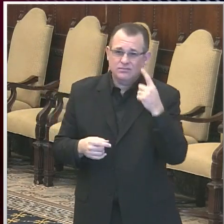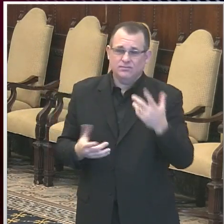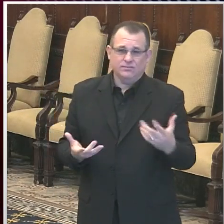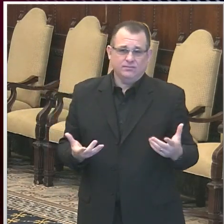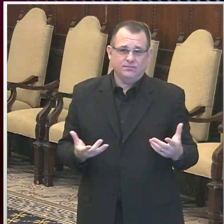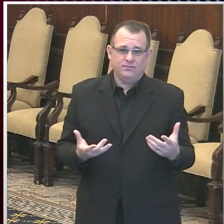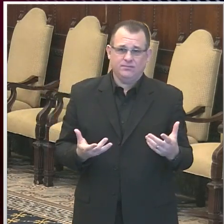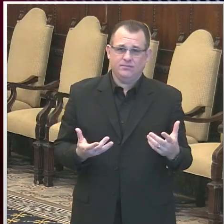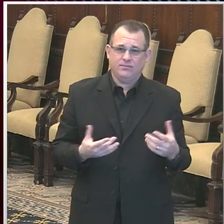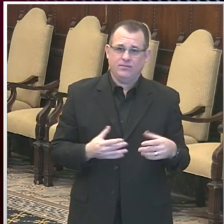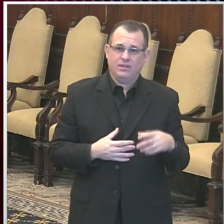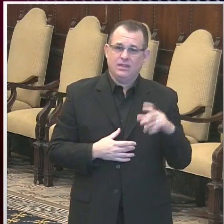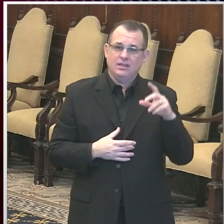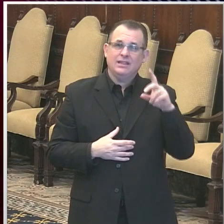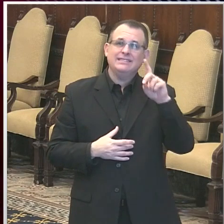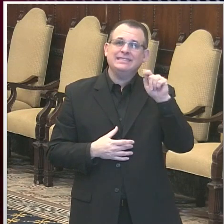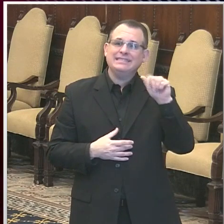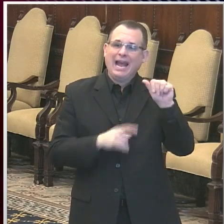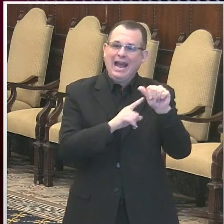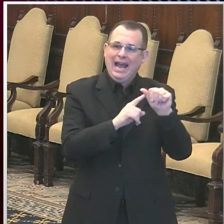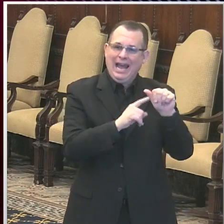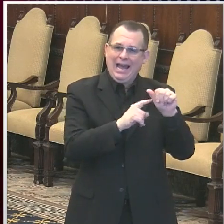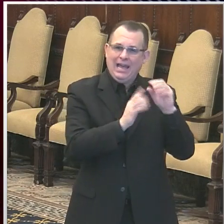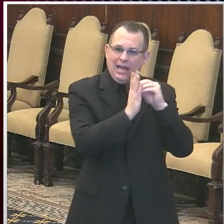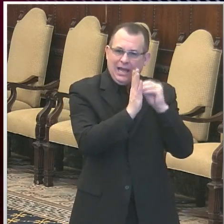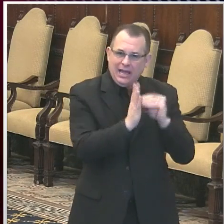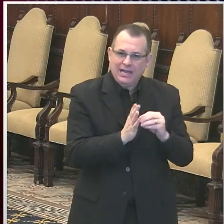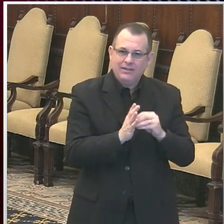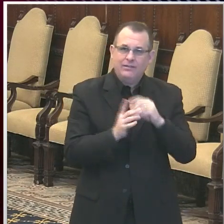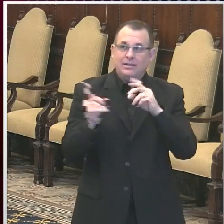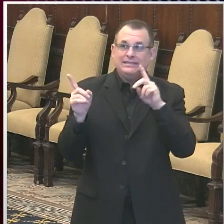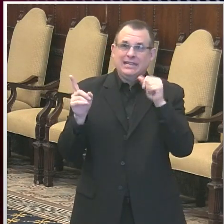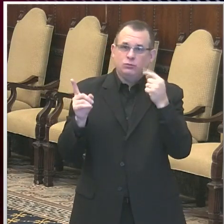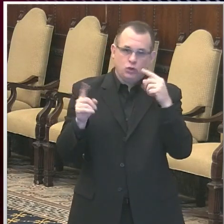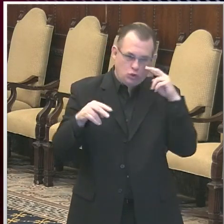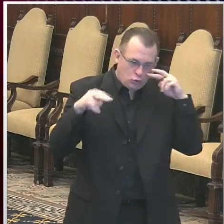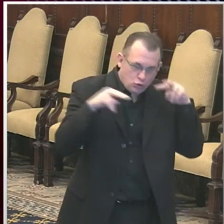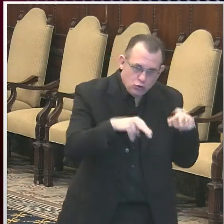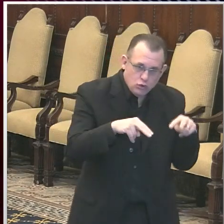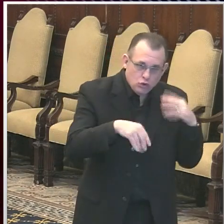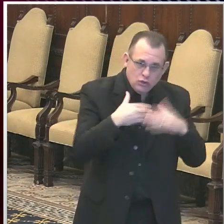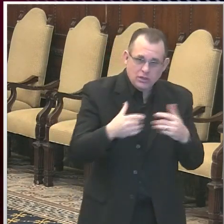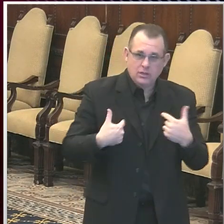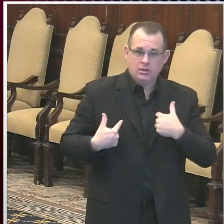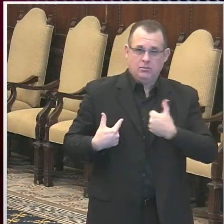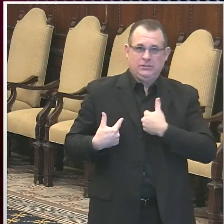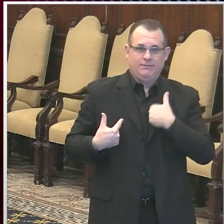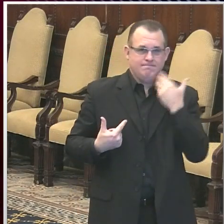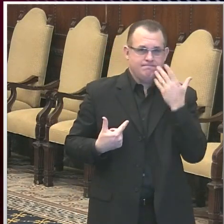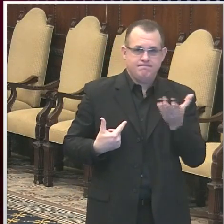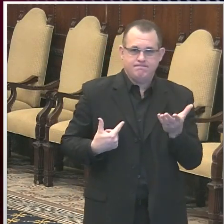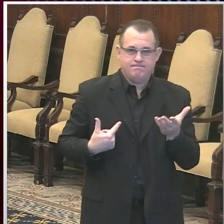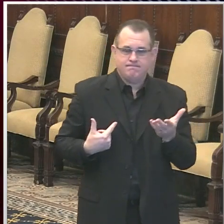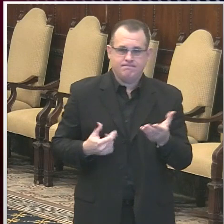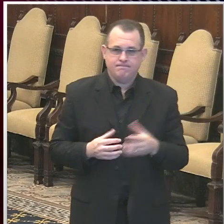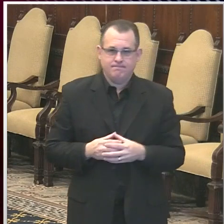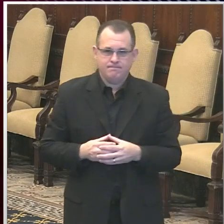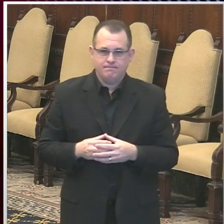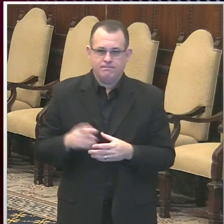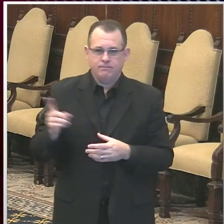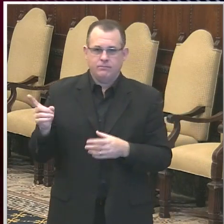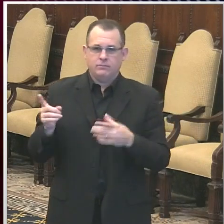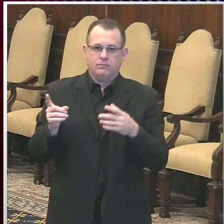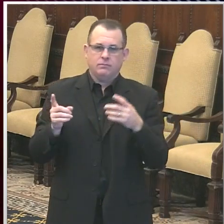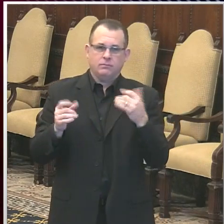what data the district attorney was looking at. I can only speak to what the police have. Por el momento no hemos podido organizar